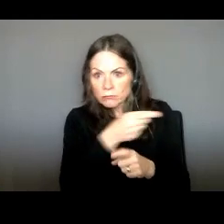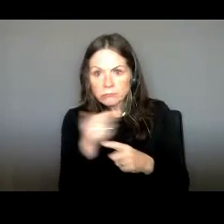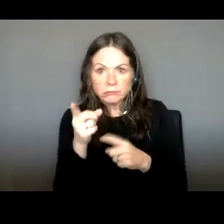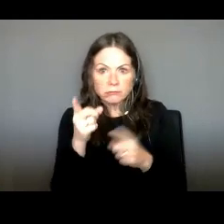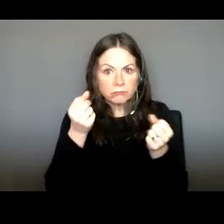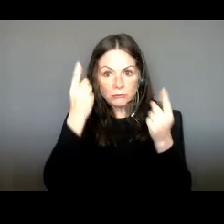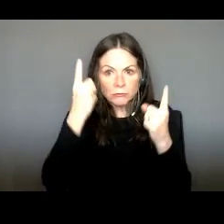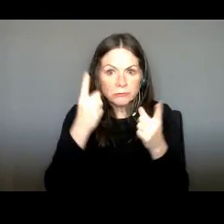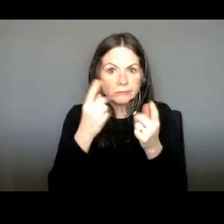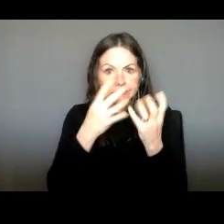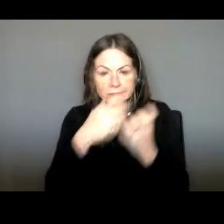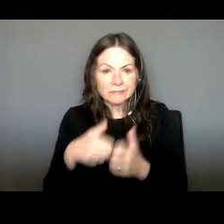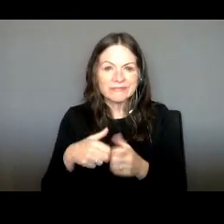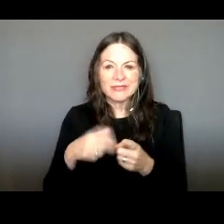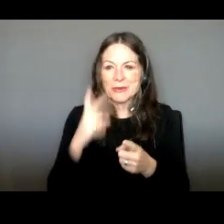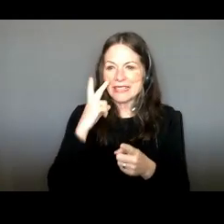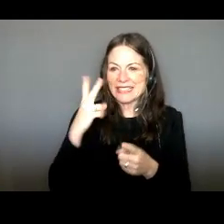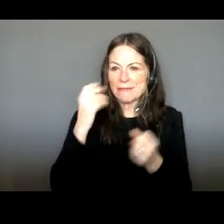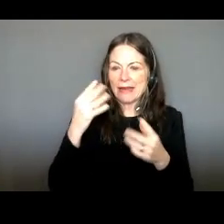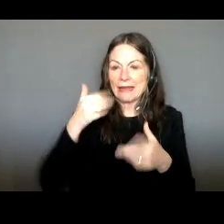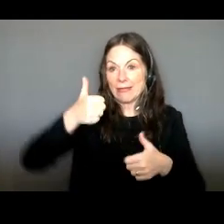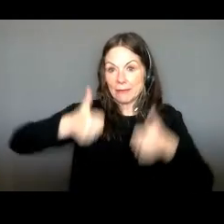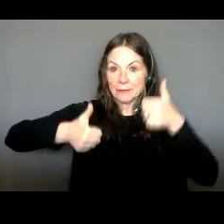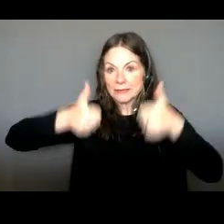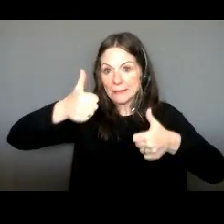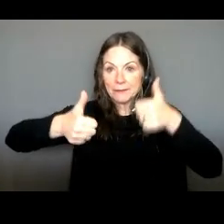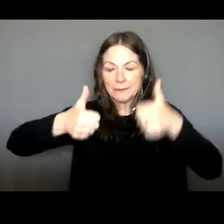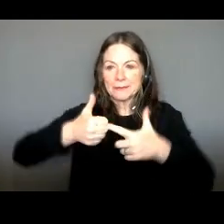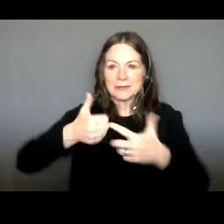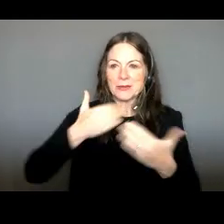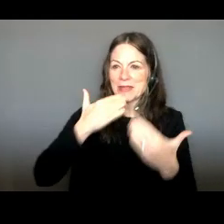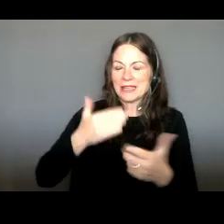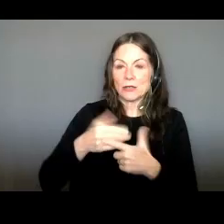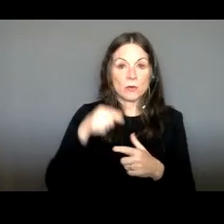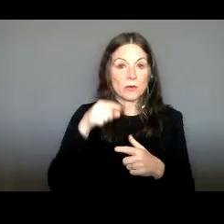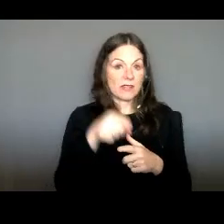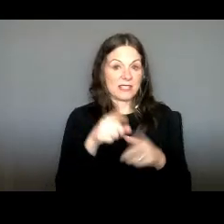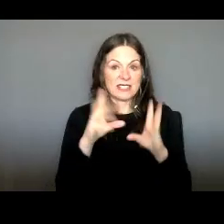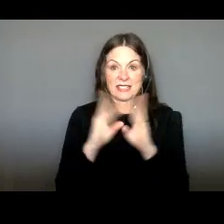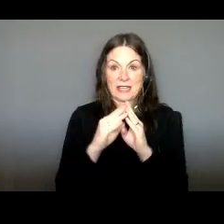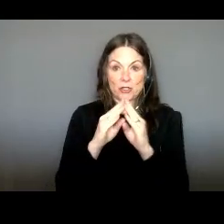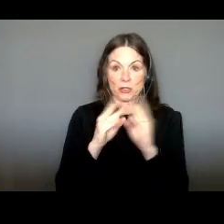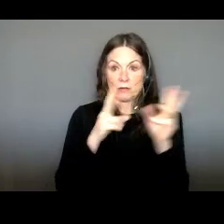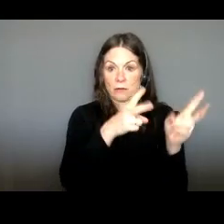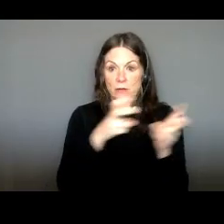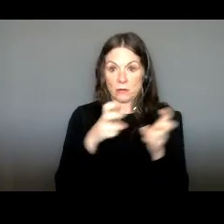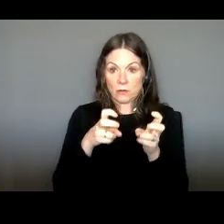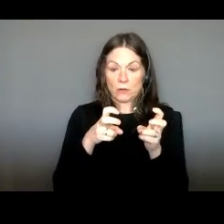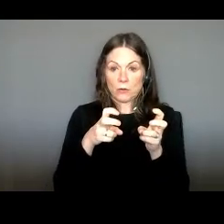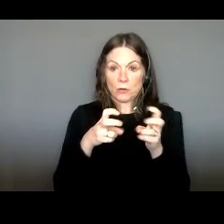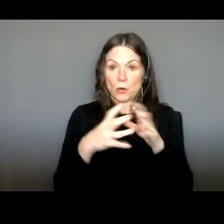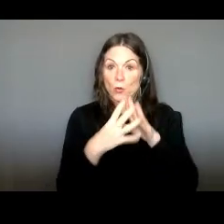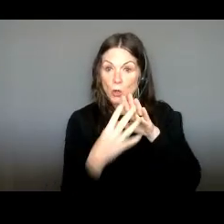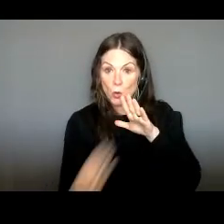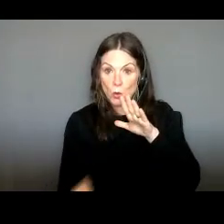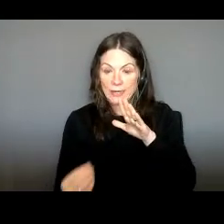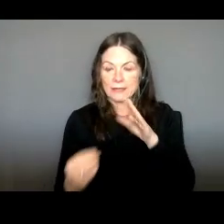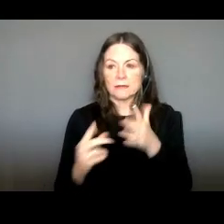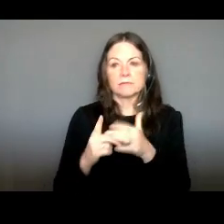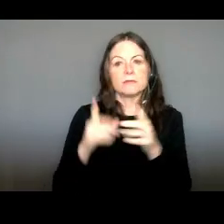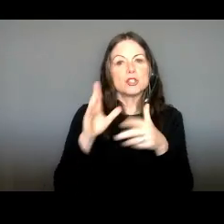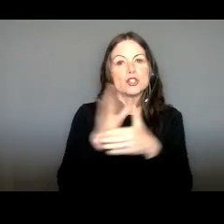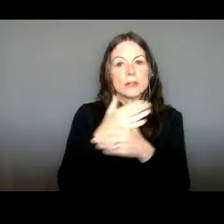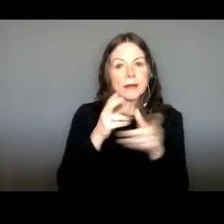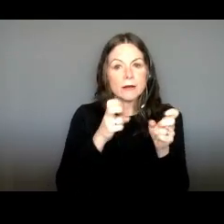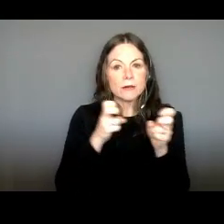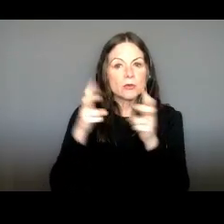that. Please know that this session will be recorded and it will be shared on our website. So if you prefer not to have